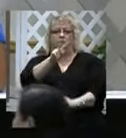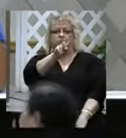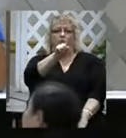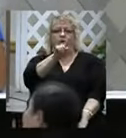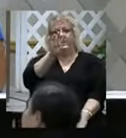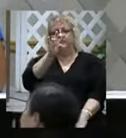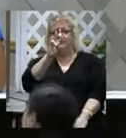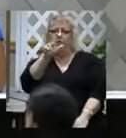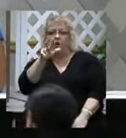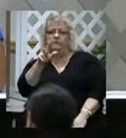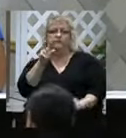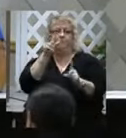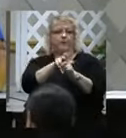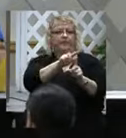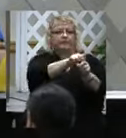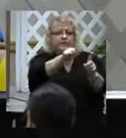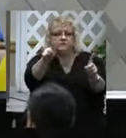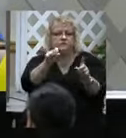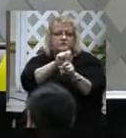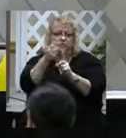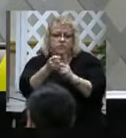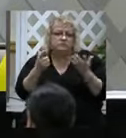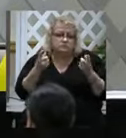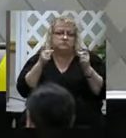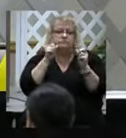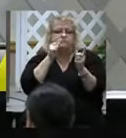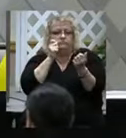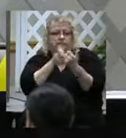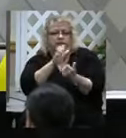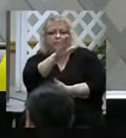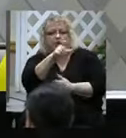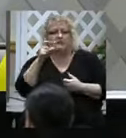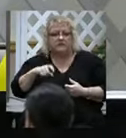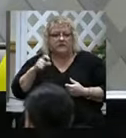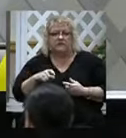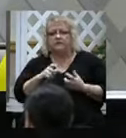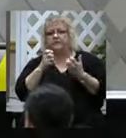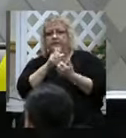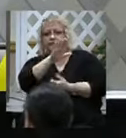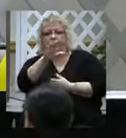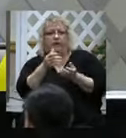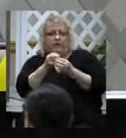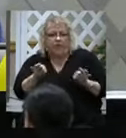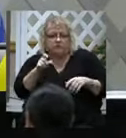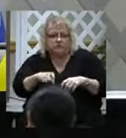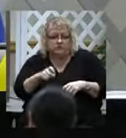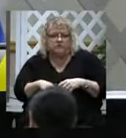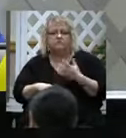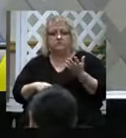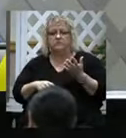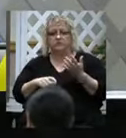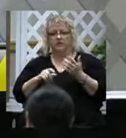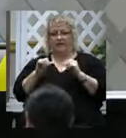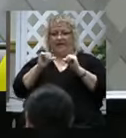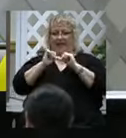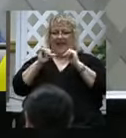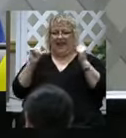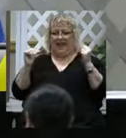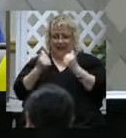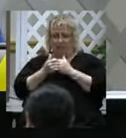it applies to whatever's going on at that particular moment with the LEP individual. So that's what I'm calling